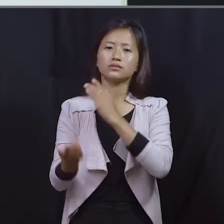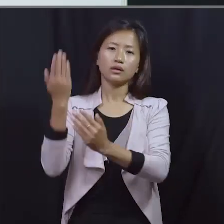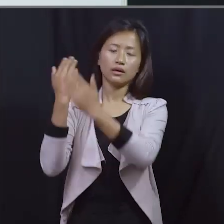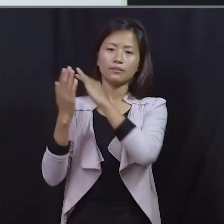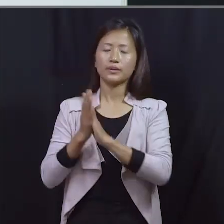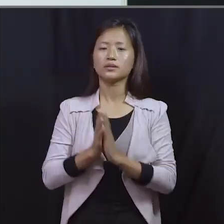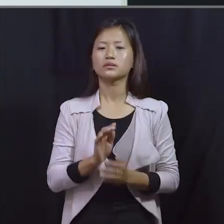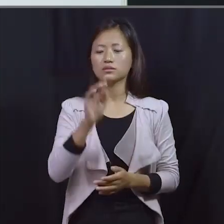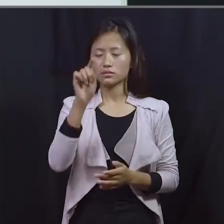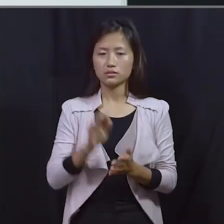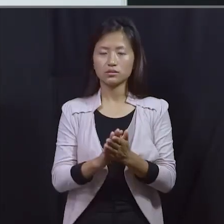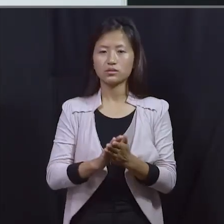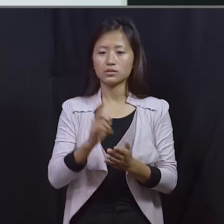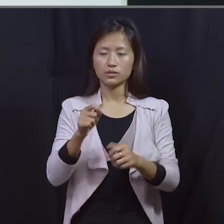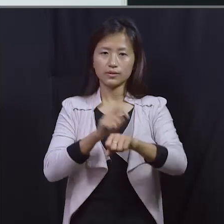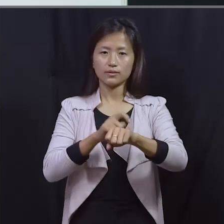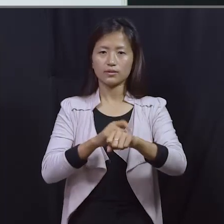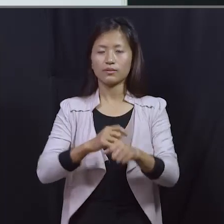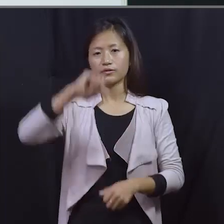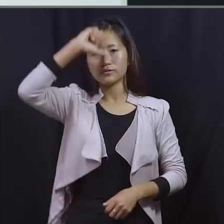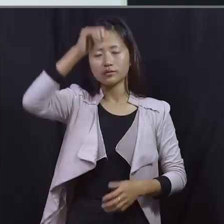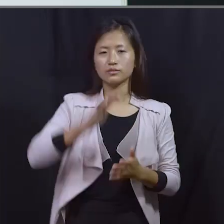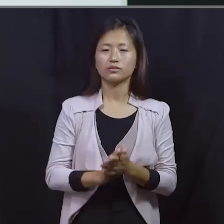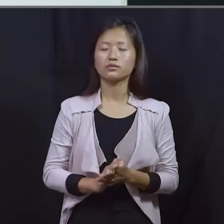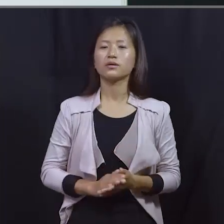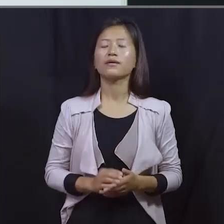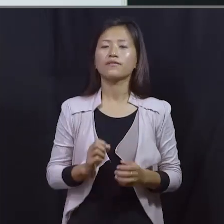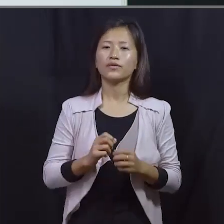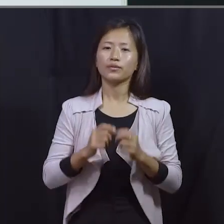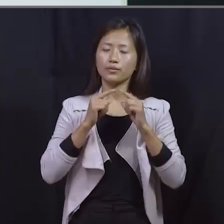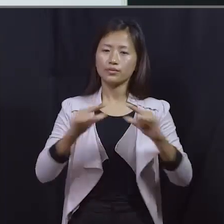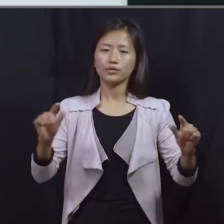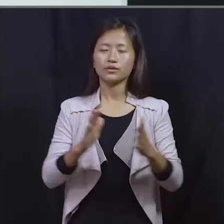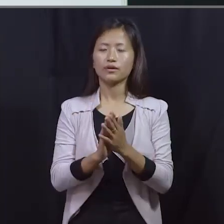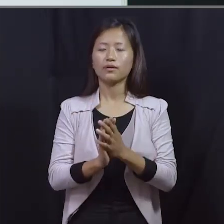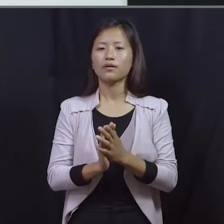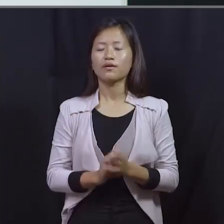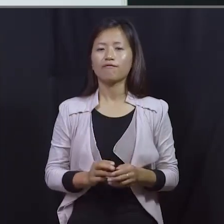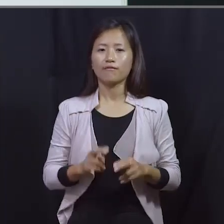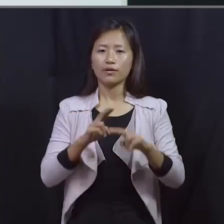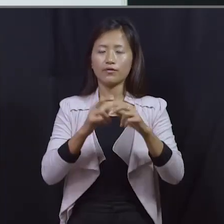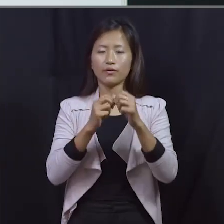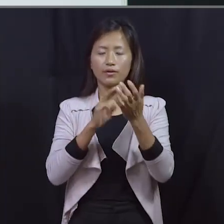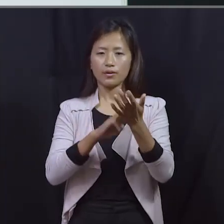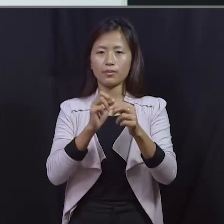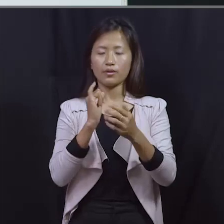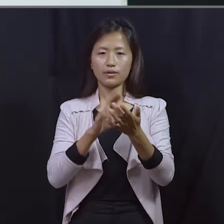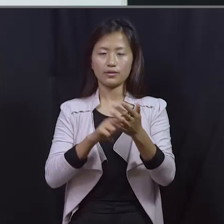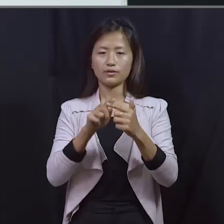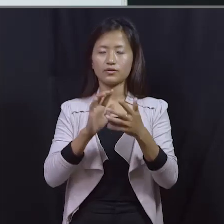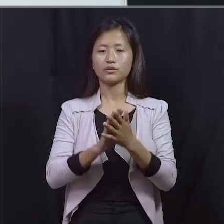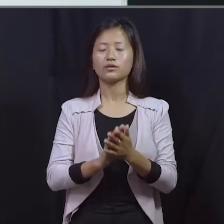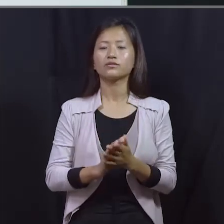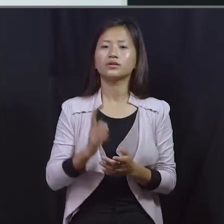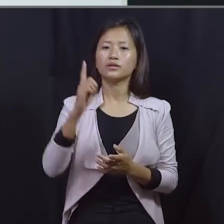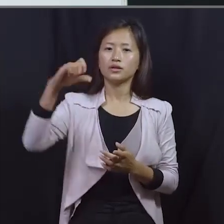going on in India at that time. That is the Great Famine of 1932 to 34.